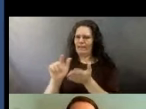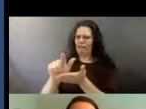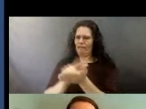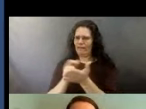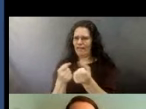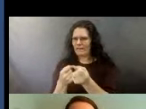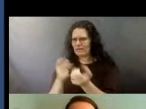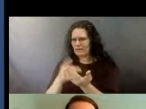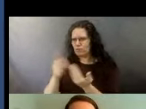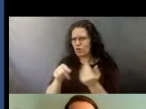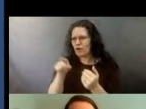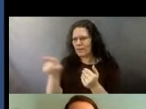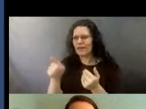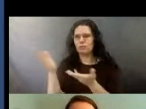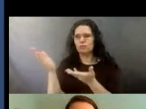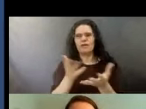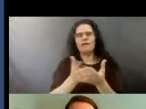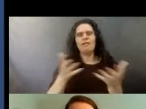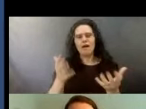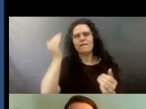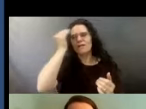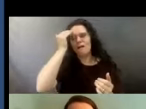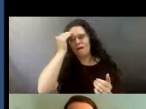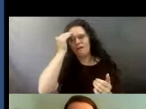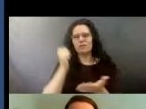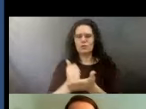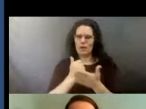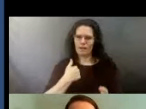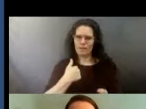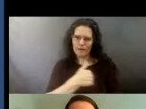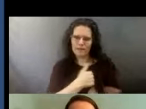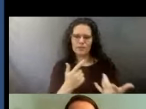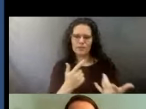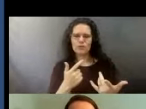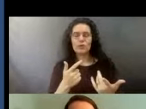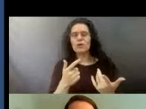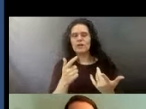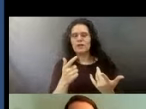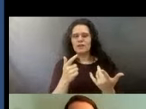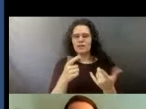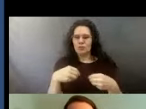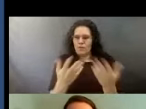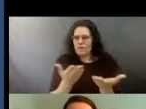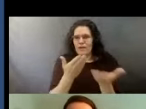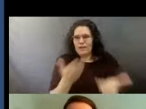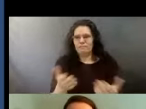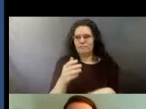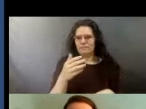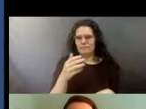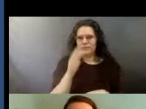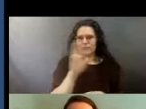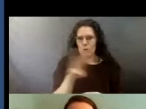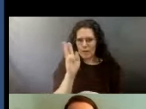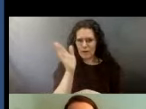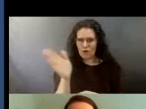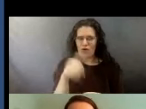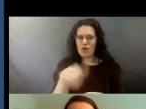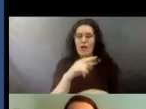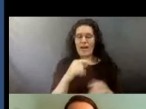she's brought her expertise to this webinar series and helped us to recruit also an amazing group of Mlp